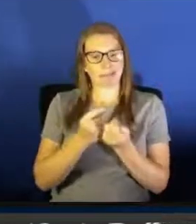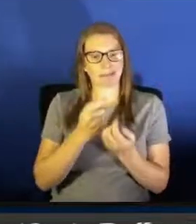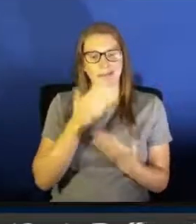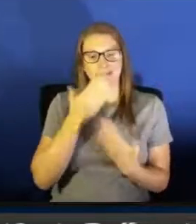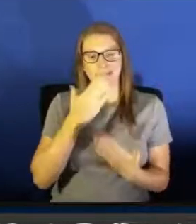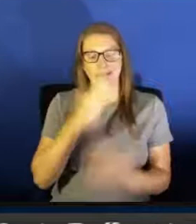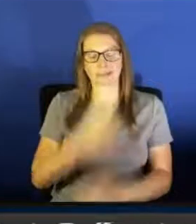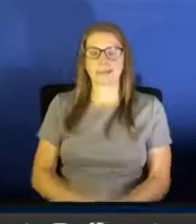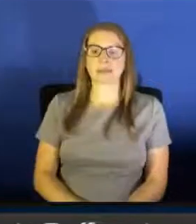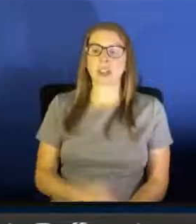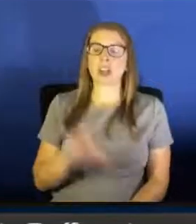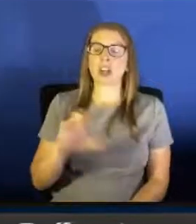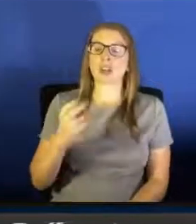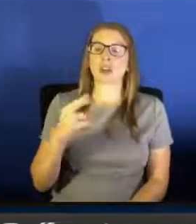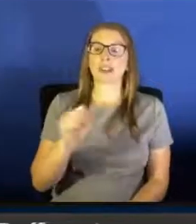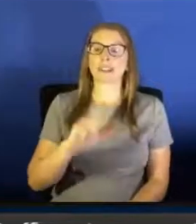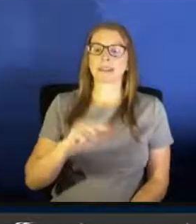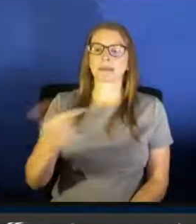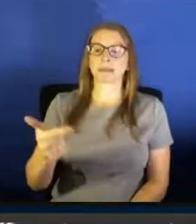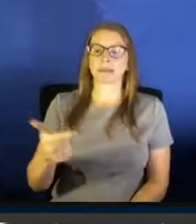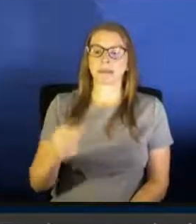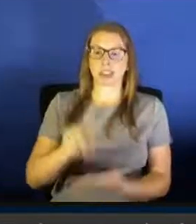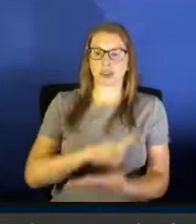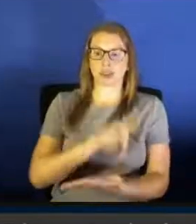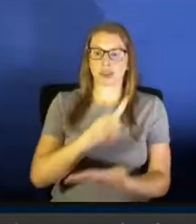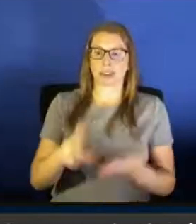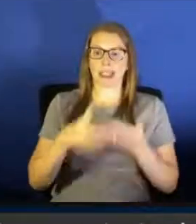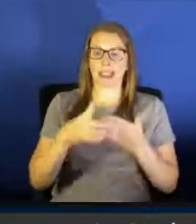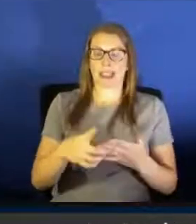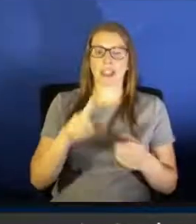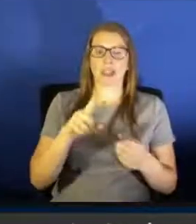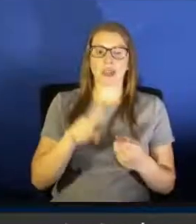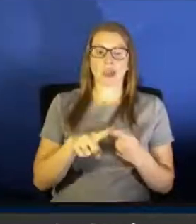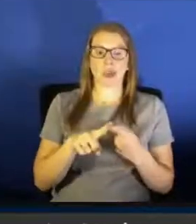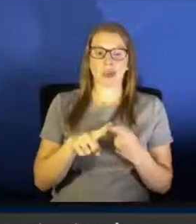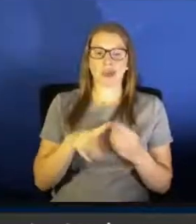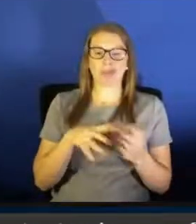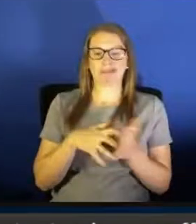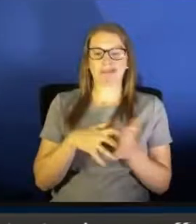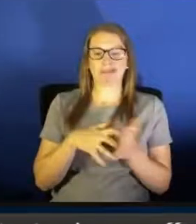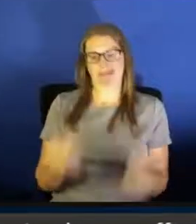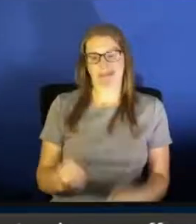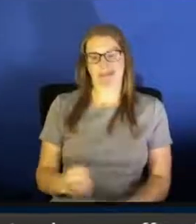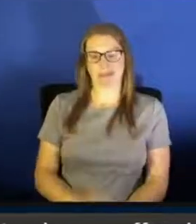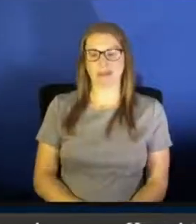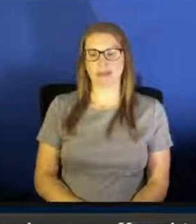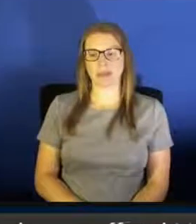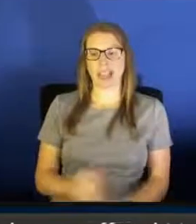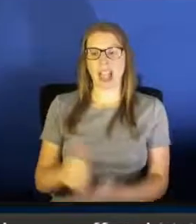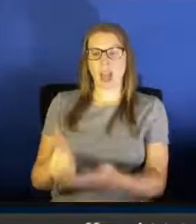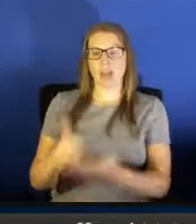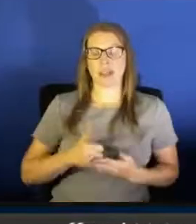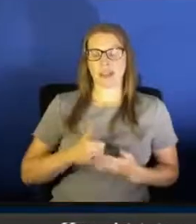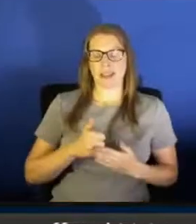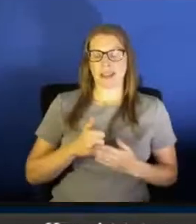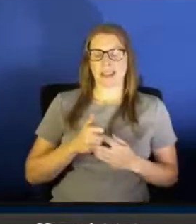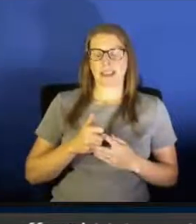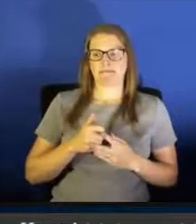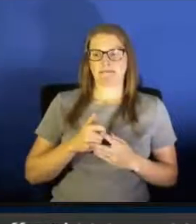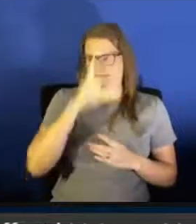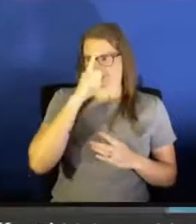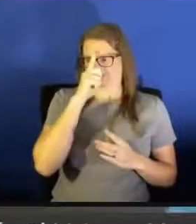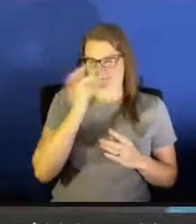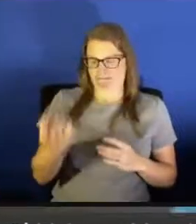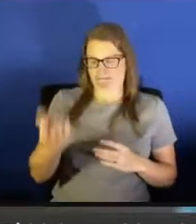Chris, how does discrimination lead to poor health? Help us make that connection, make that clear for us.